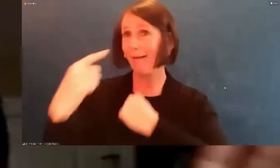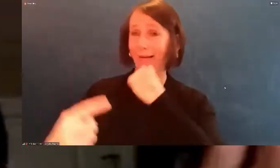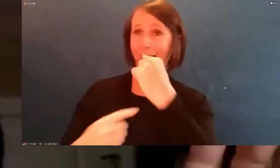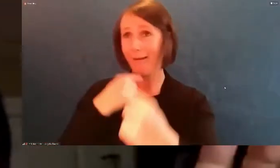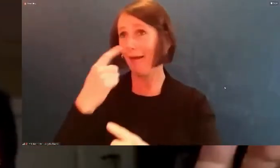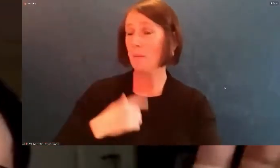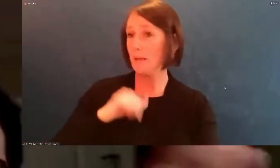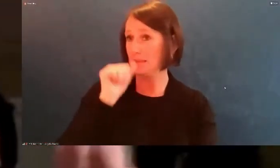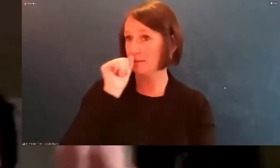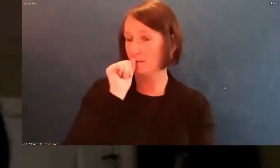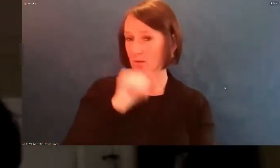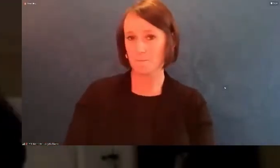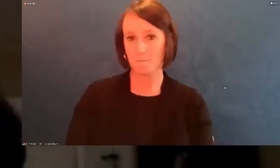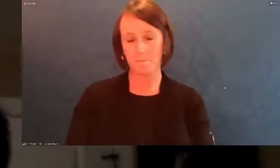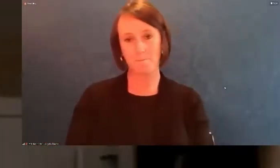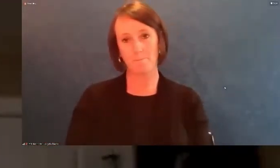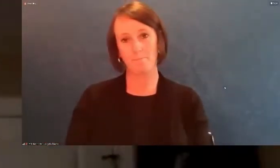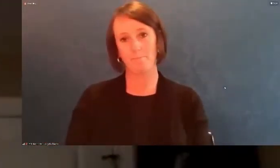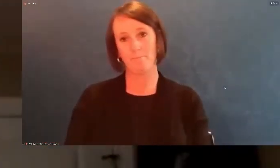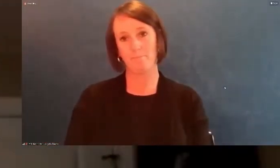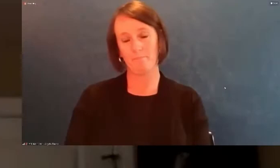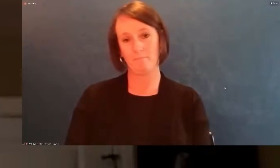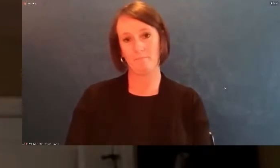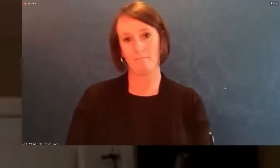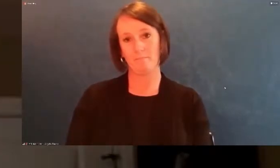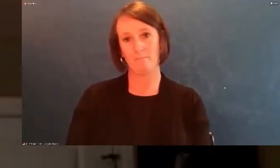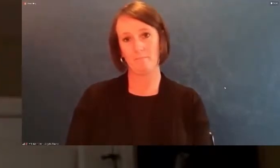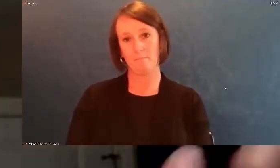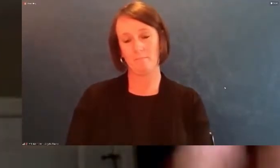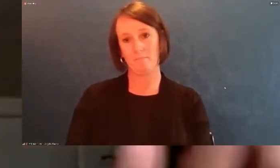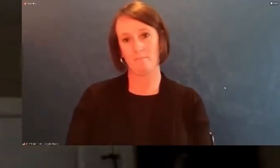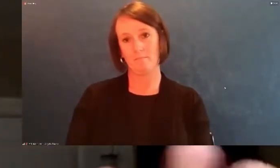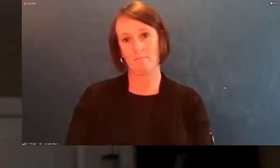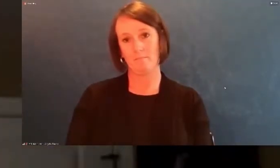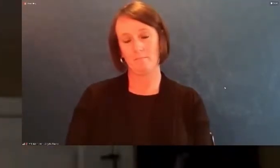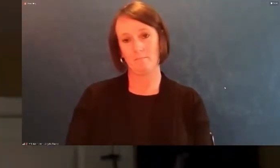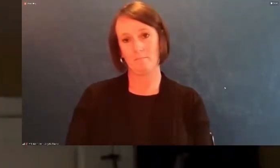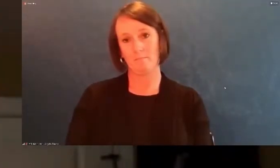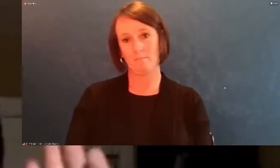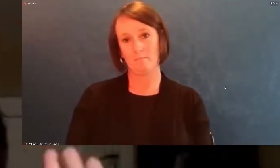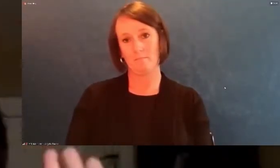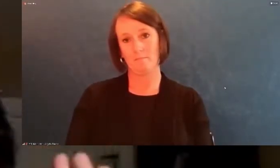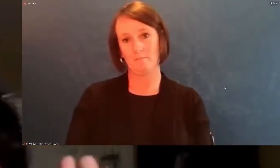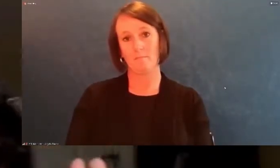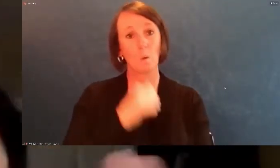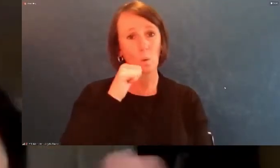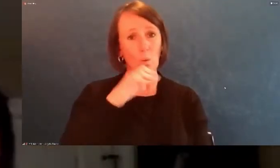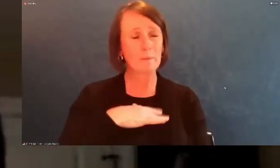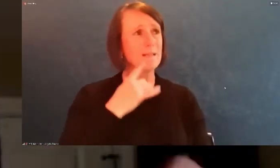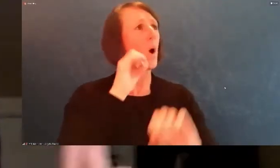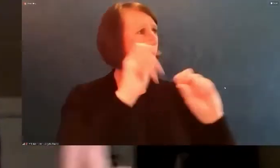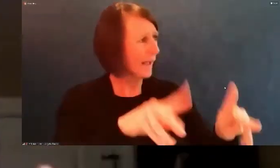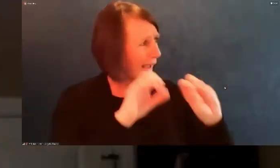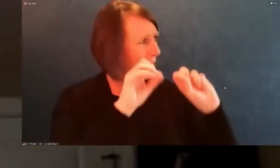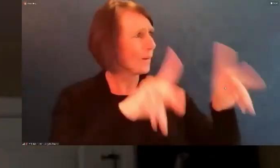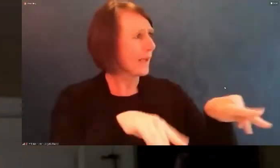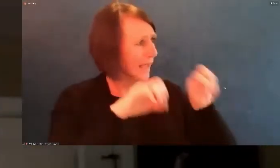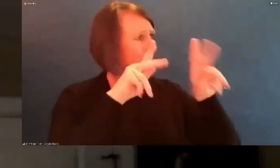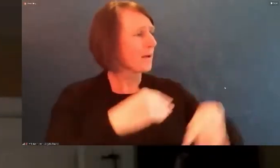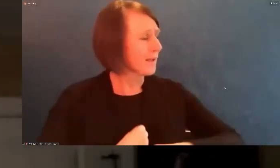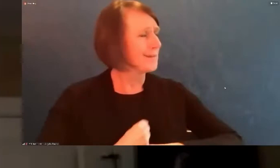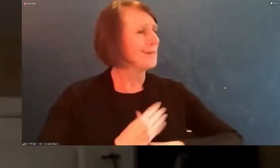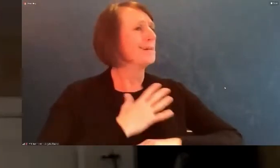comes to gossip. So I gave it all I had. Finally, she said, all right. You've wowed me. You've astounded